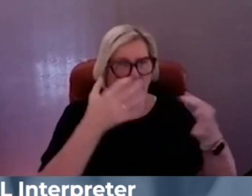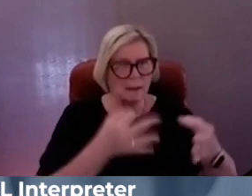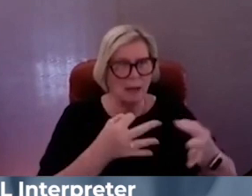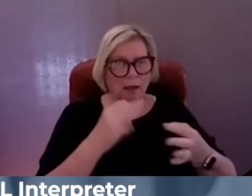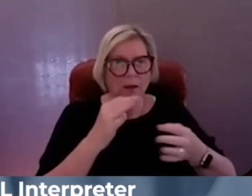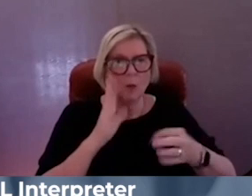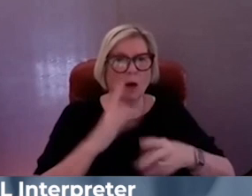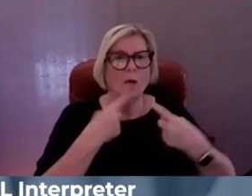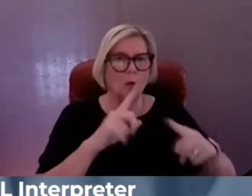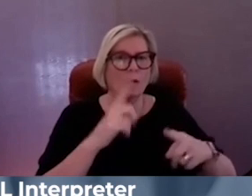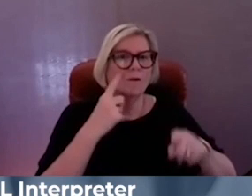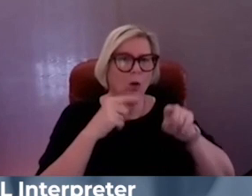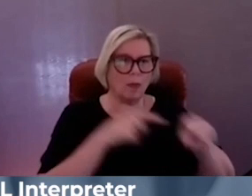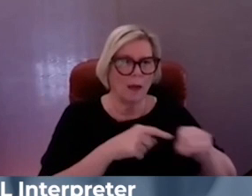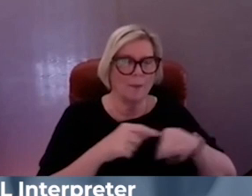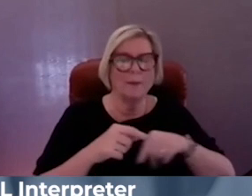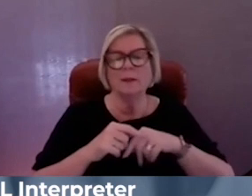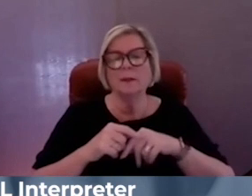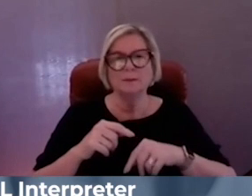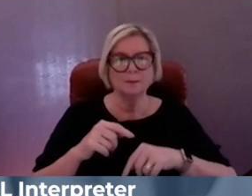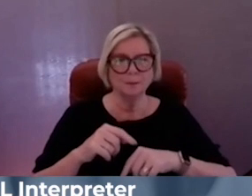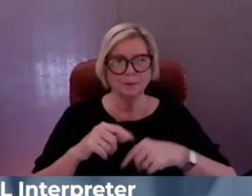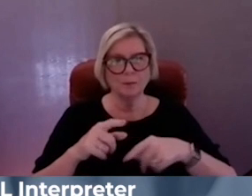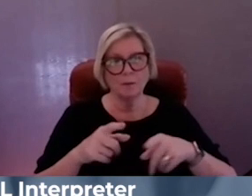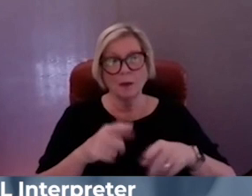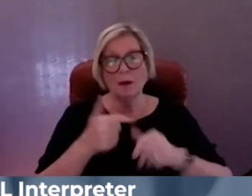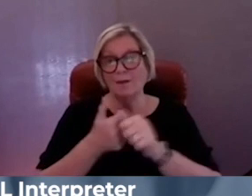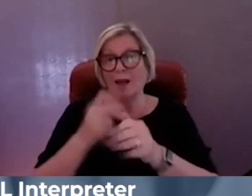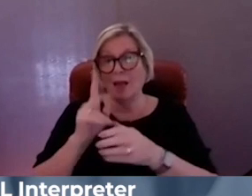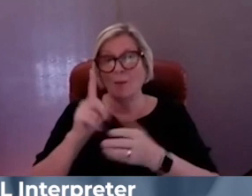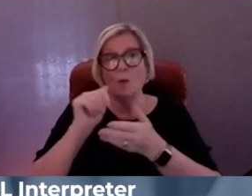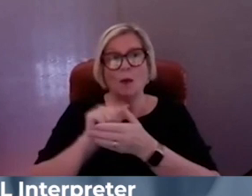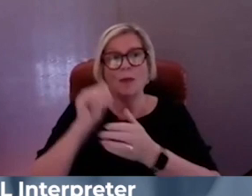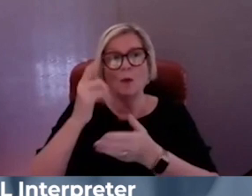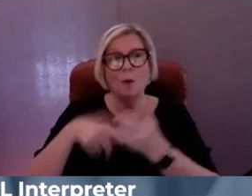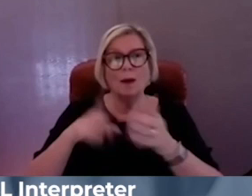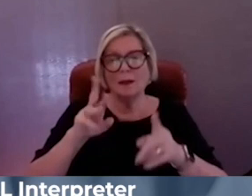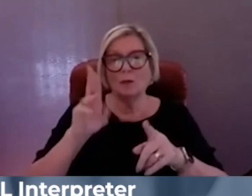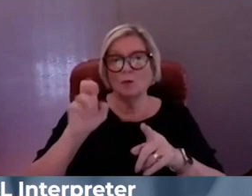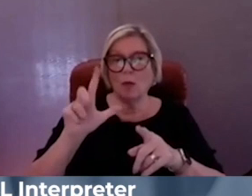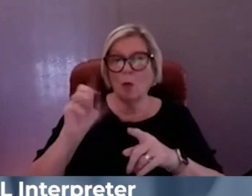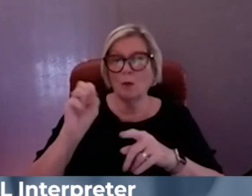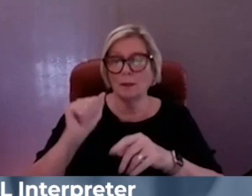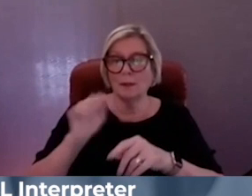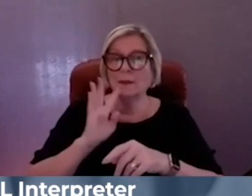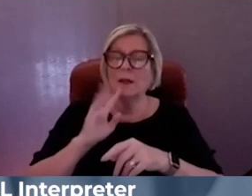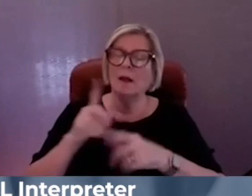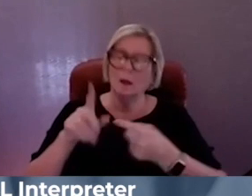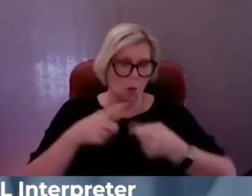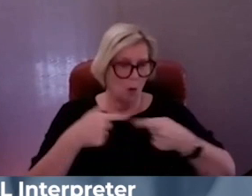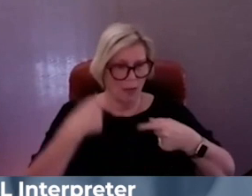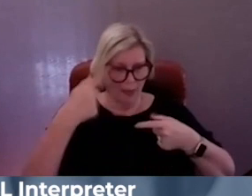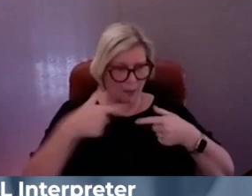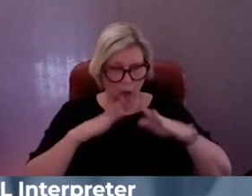Great. So to answer that as well, to follow up with Dr. Losa, I always will say that when we think about children, right,